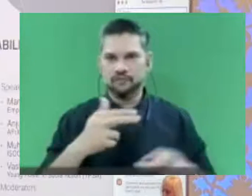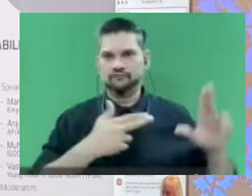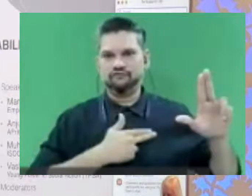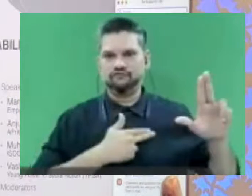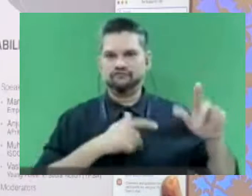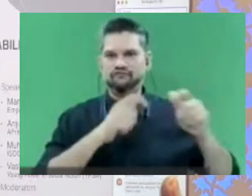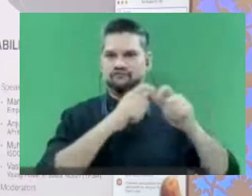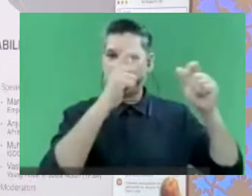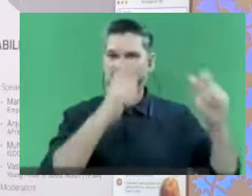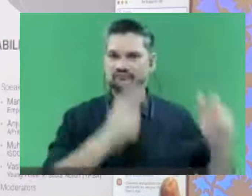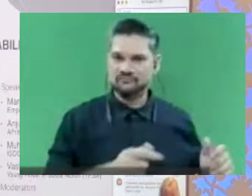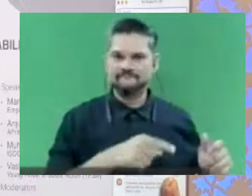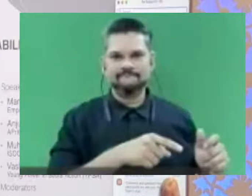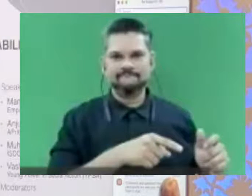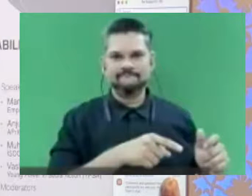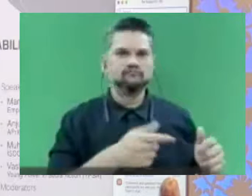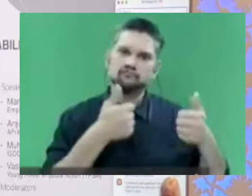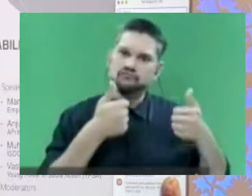our work for the future.